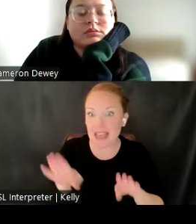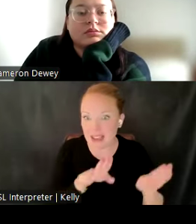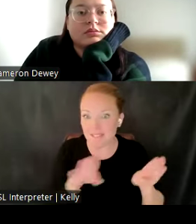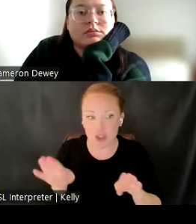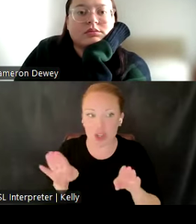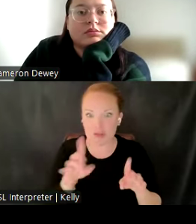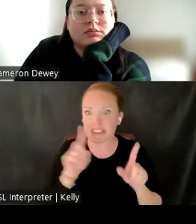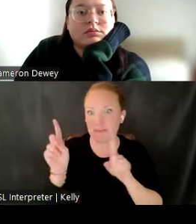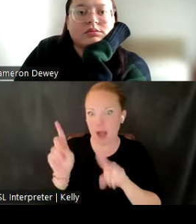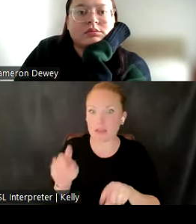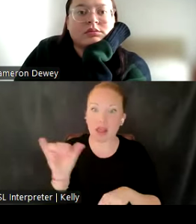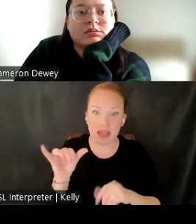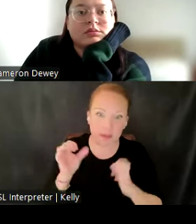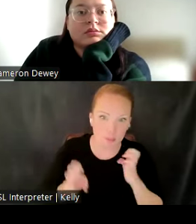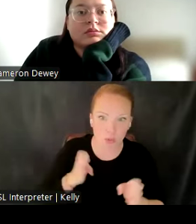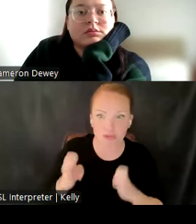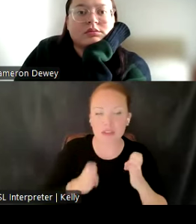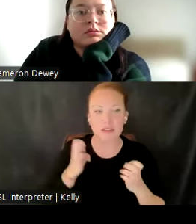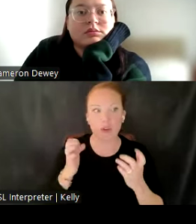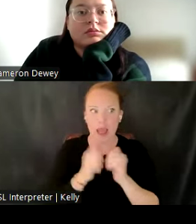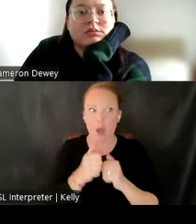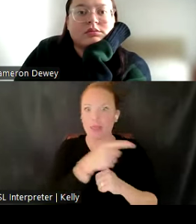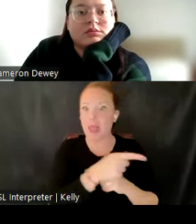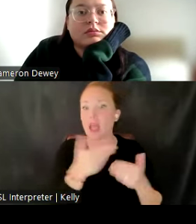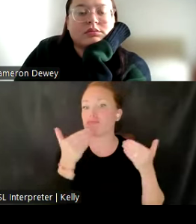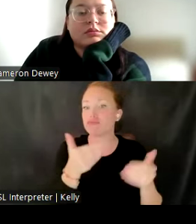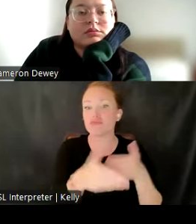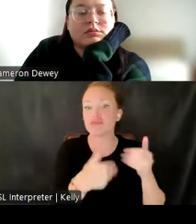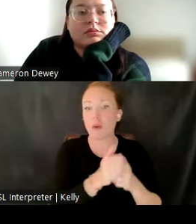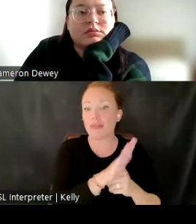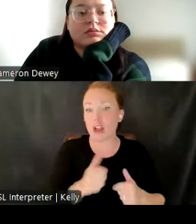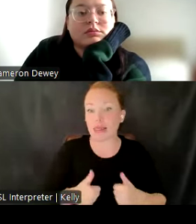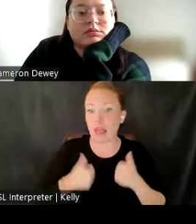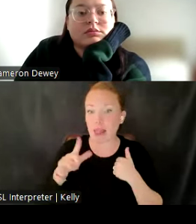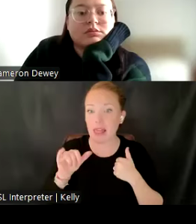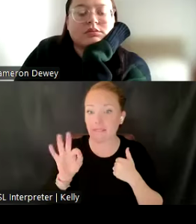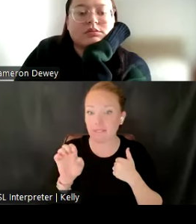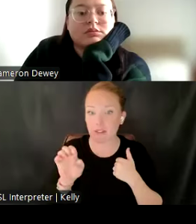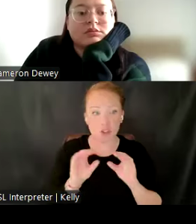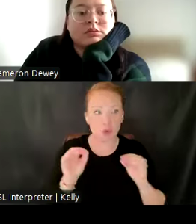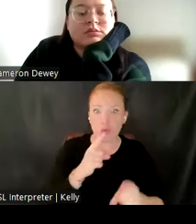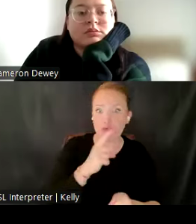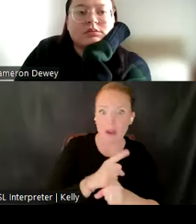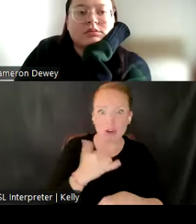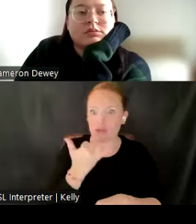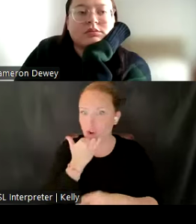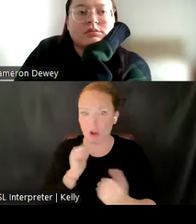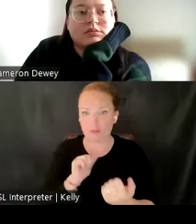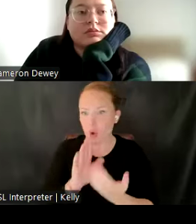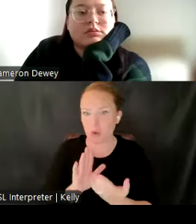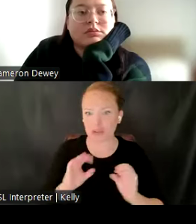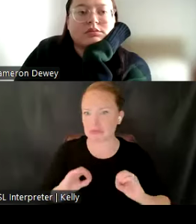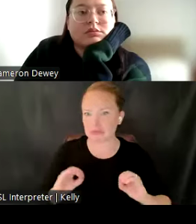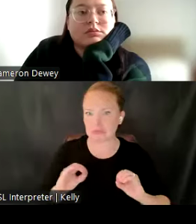emotions, and how they go about their life. There's no right or wrong way. And we really just want to ensure that we're